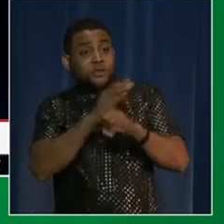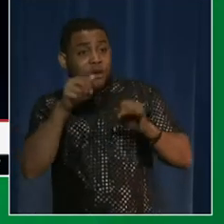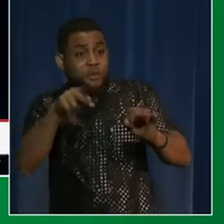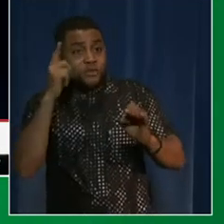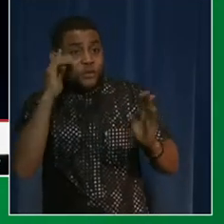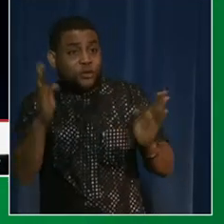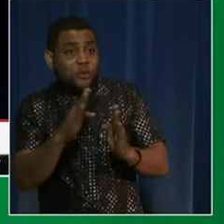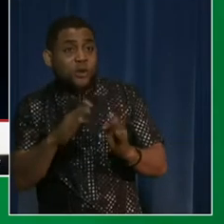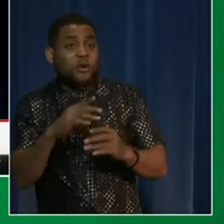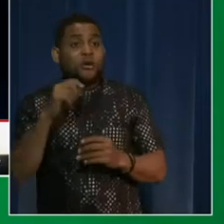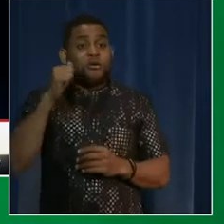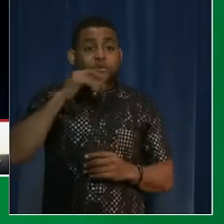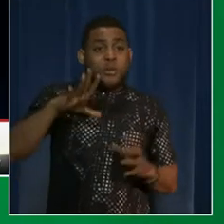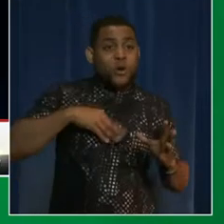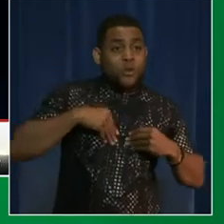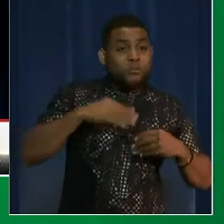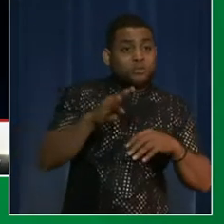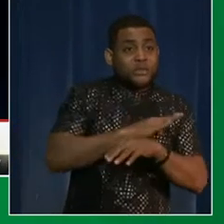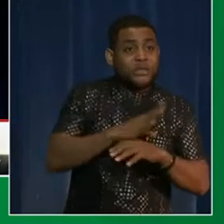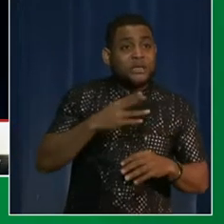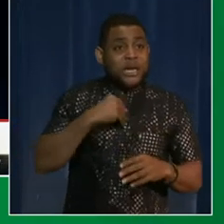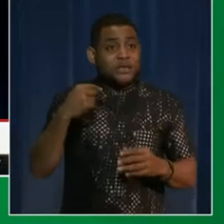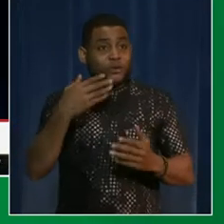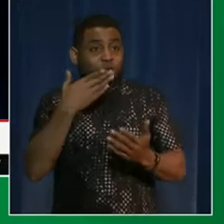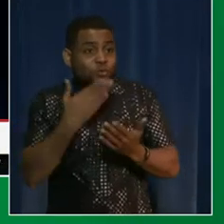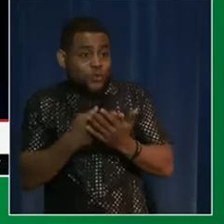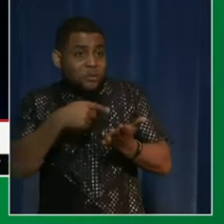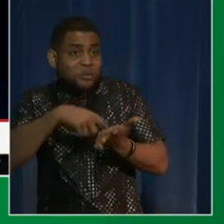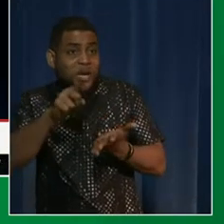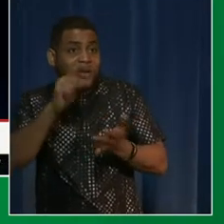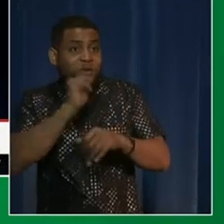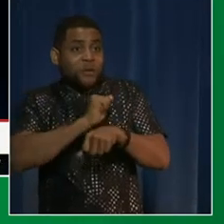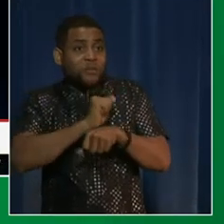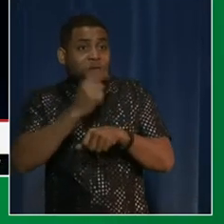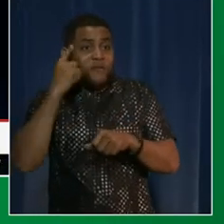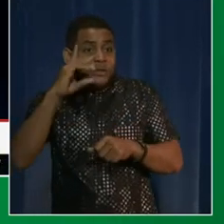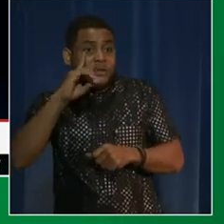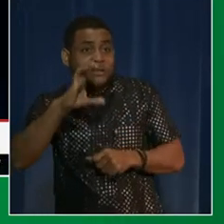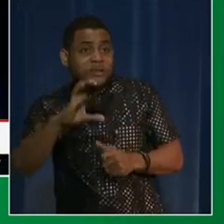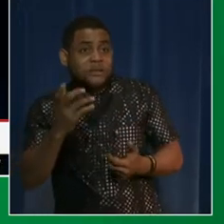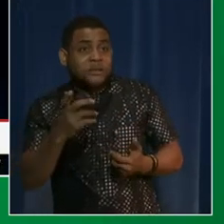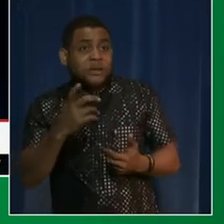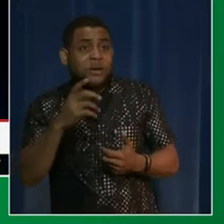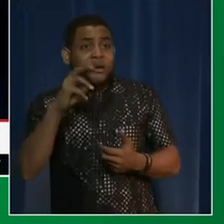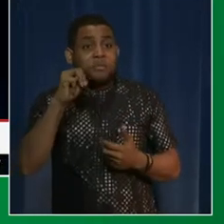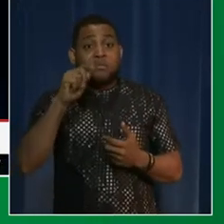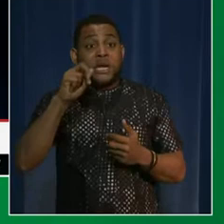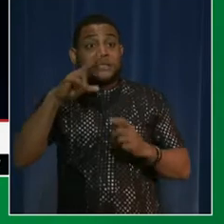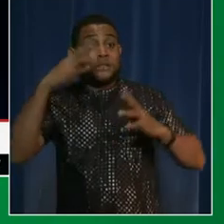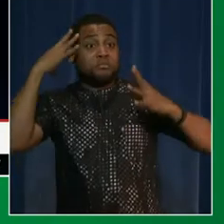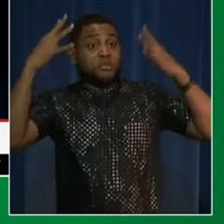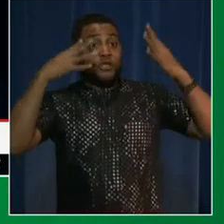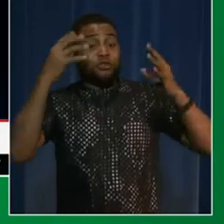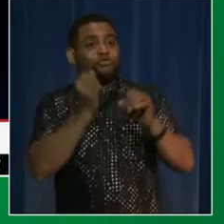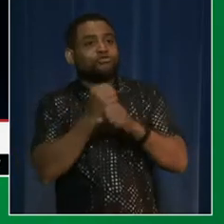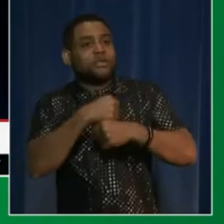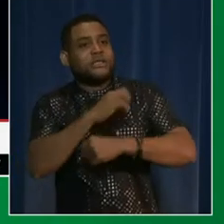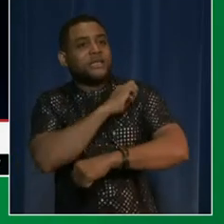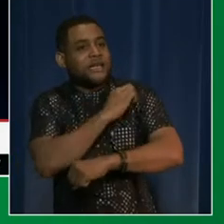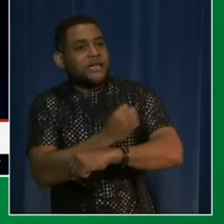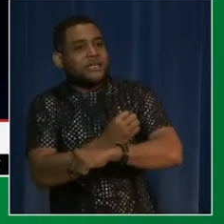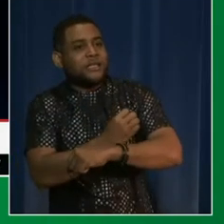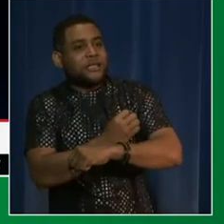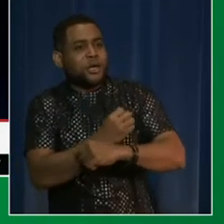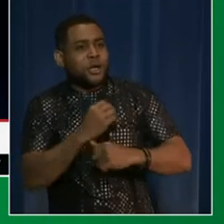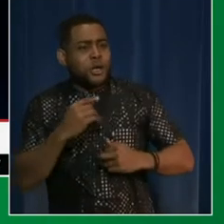businesses, and well-paying jobs for district residents. March Madness creates the energy that I see and feel in this room